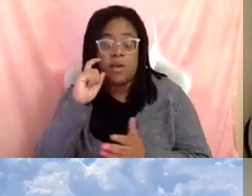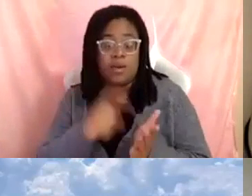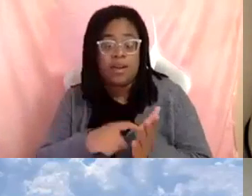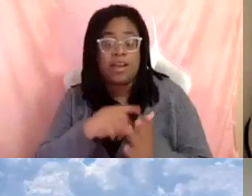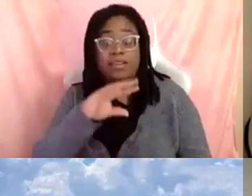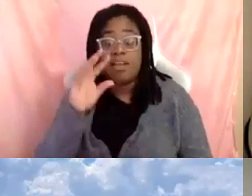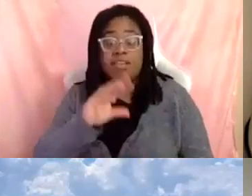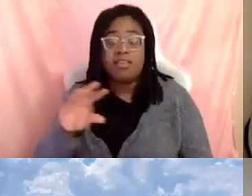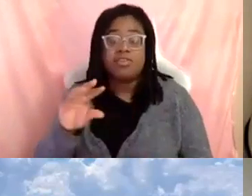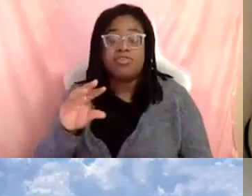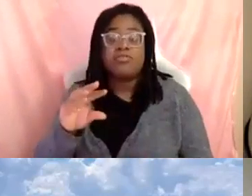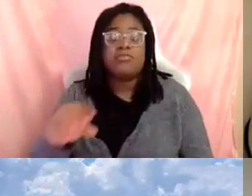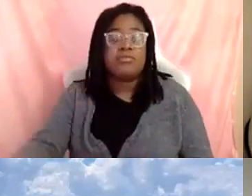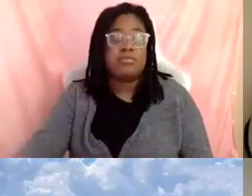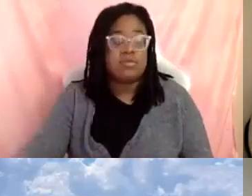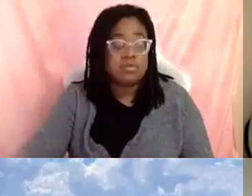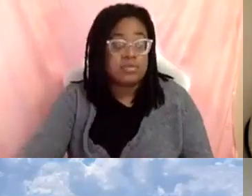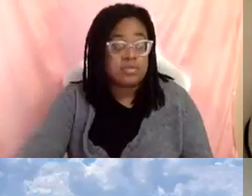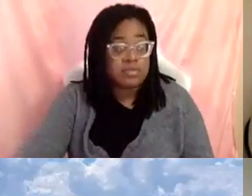collage, how we might